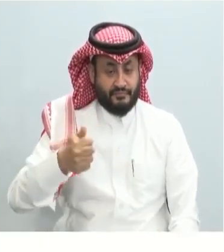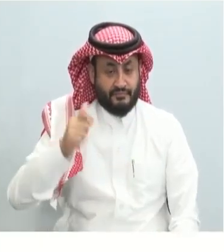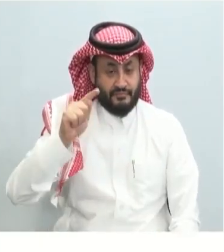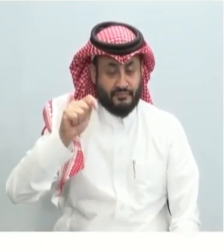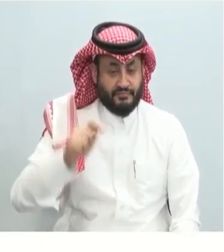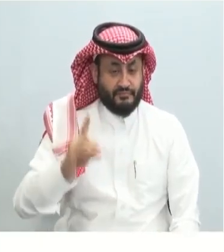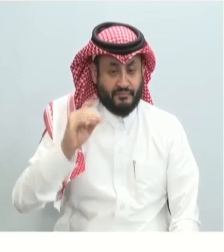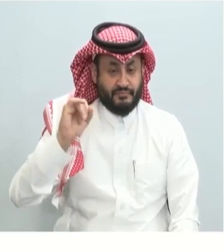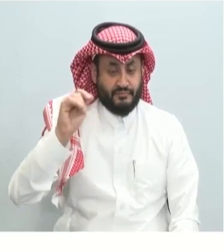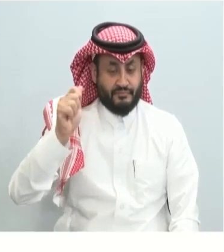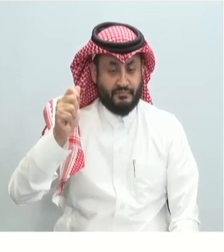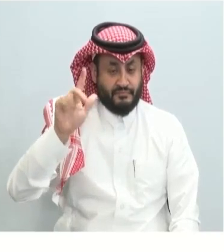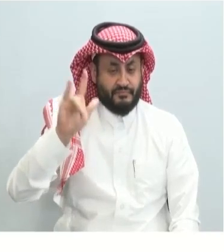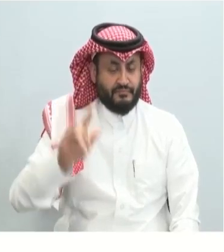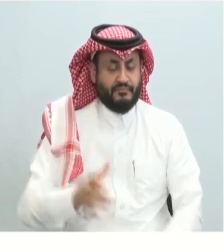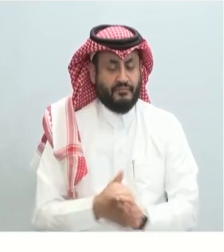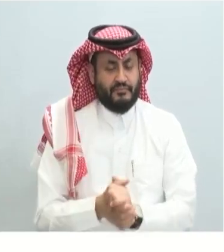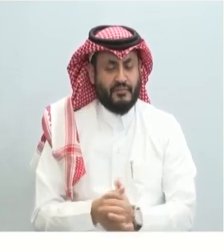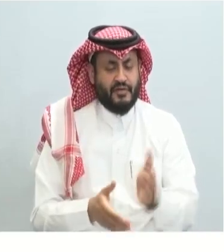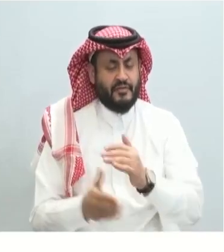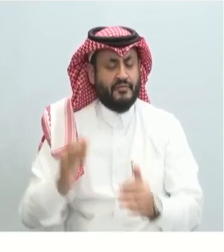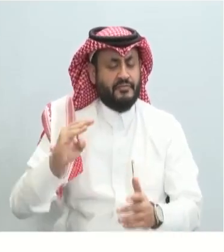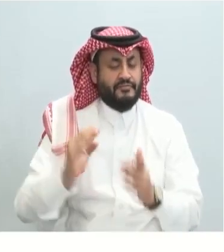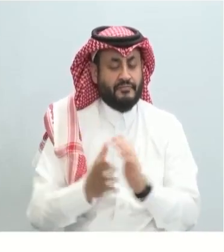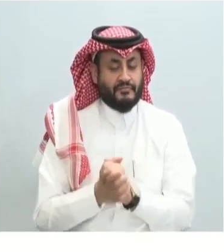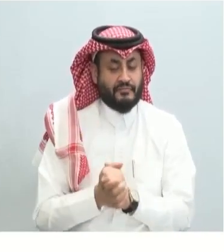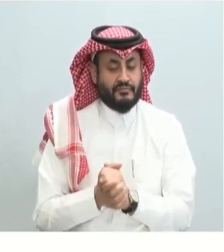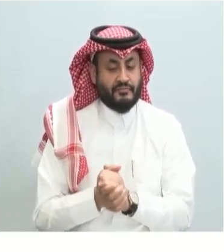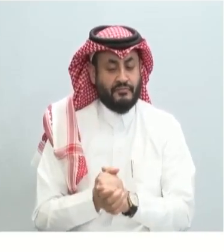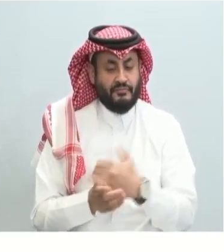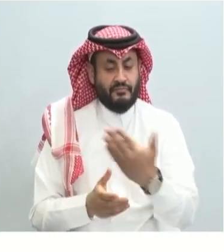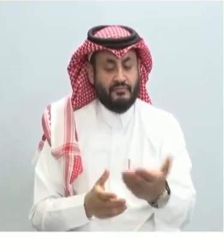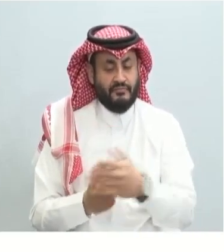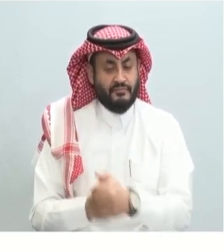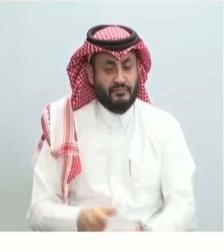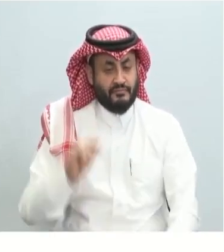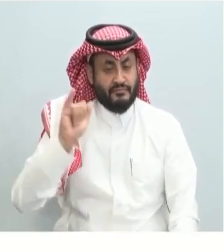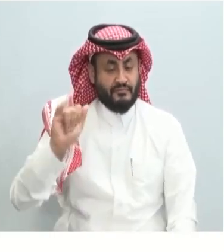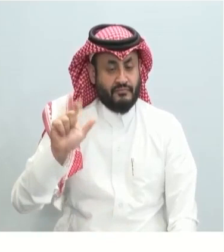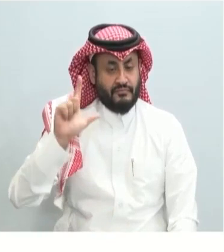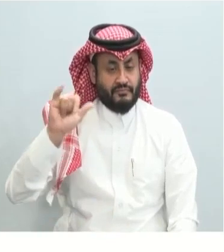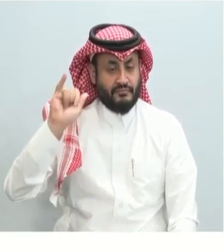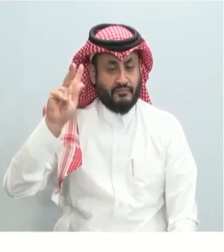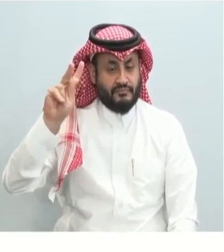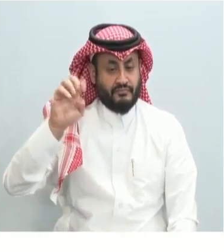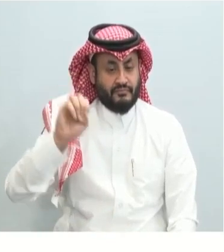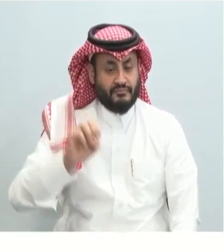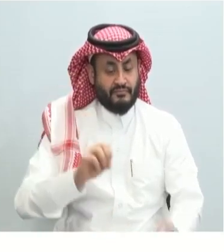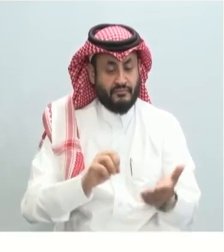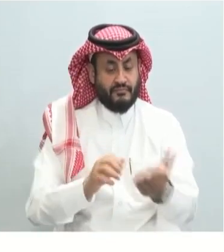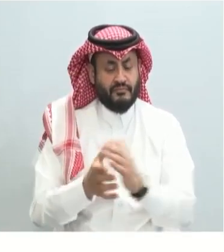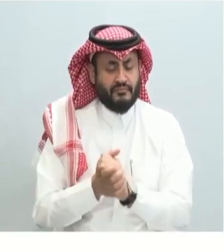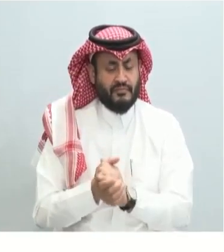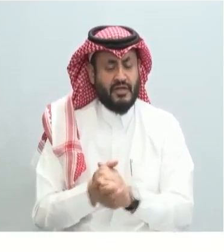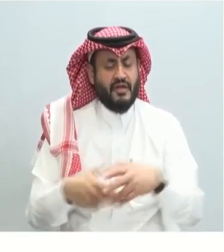do you like? And how we can answer with such question? We can answer such questions